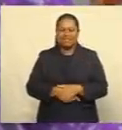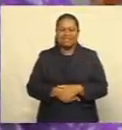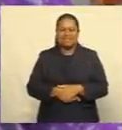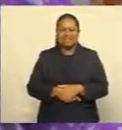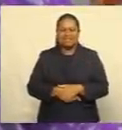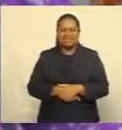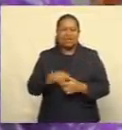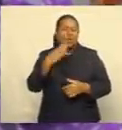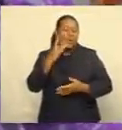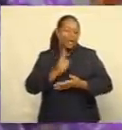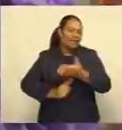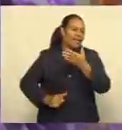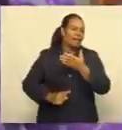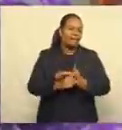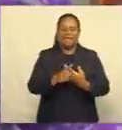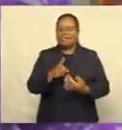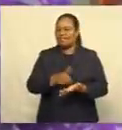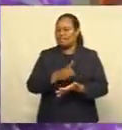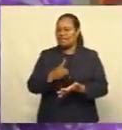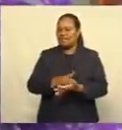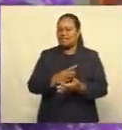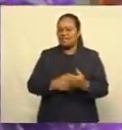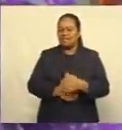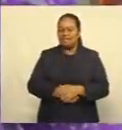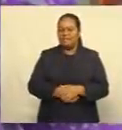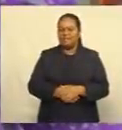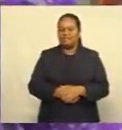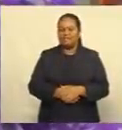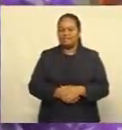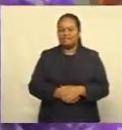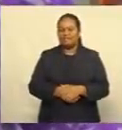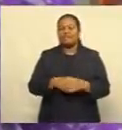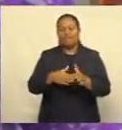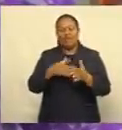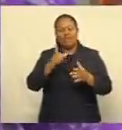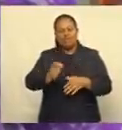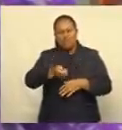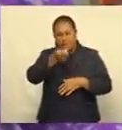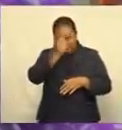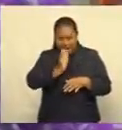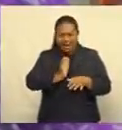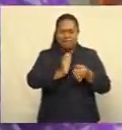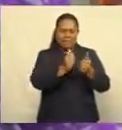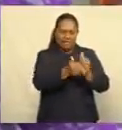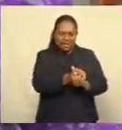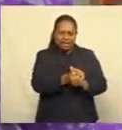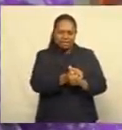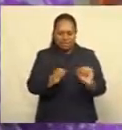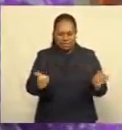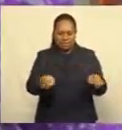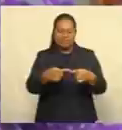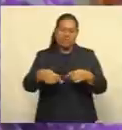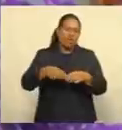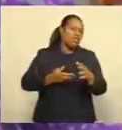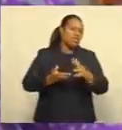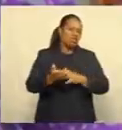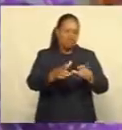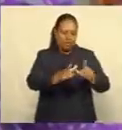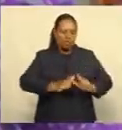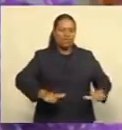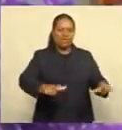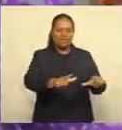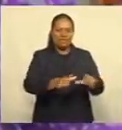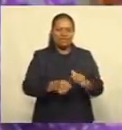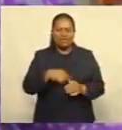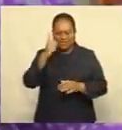kick-off dates of the competition, we will be running club game competitions or the competitions throughout Fiji with the support of